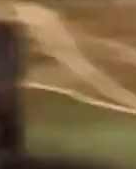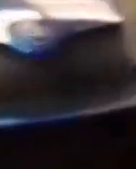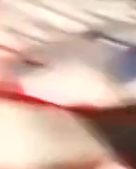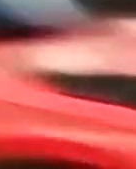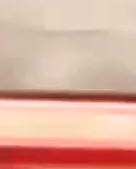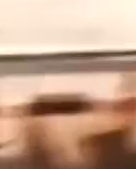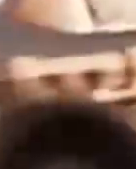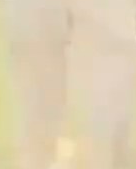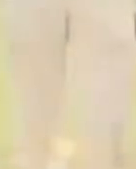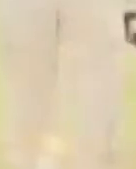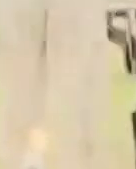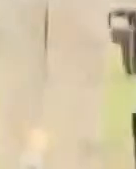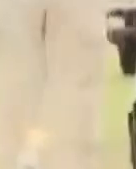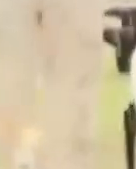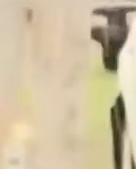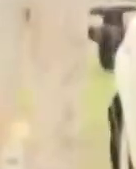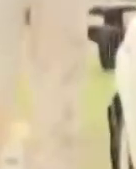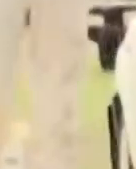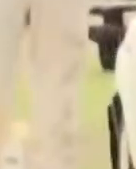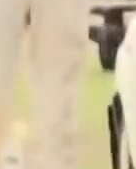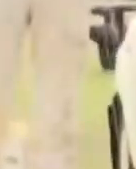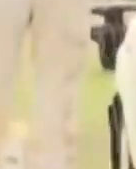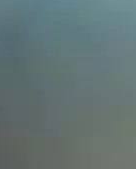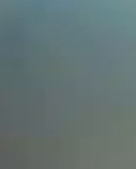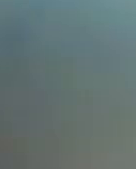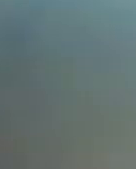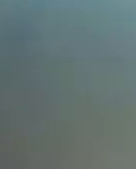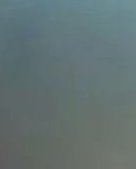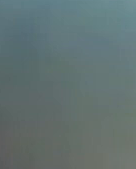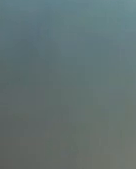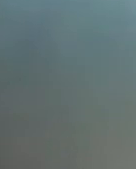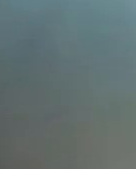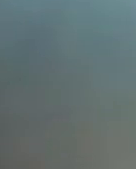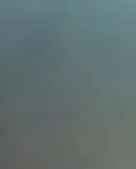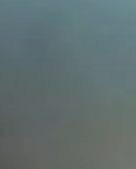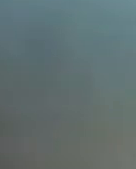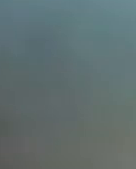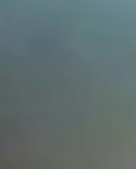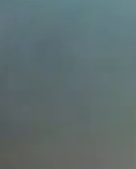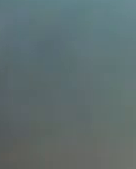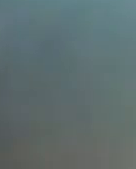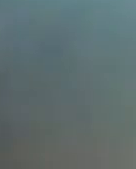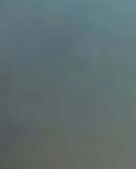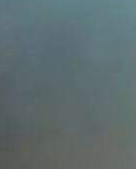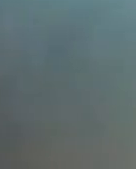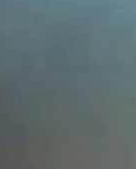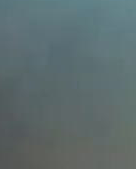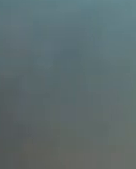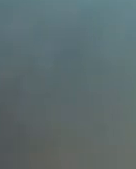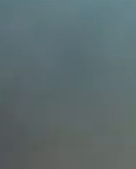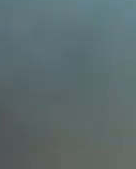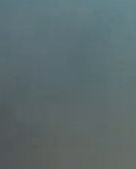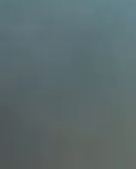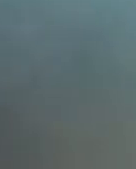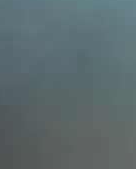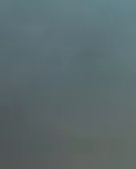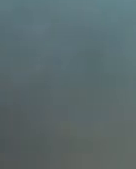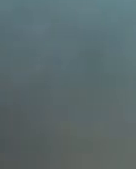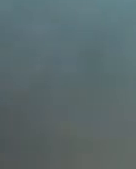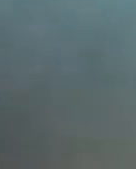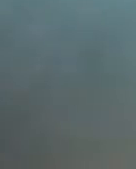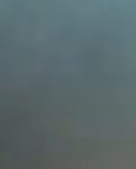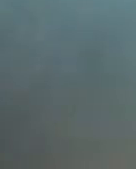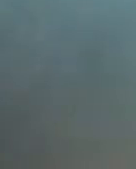Don't miss out. WRC Safari Rally, live and exclusive on KBC Channel 1, your true sports partner.